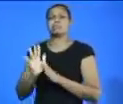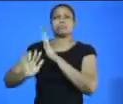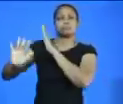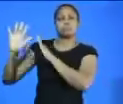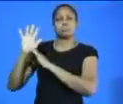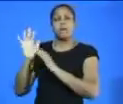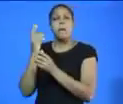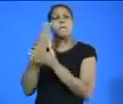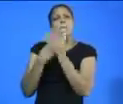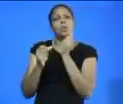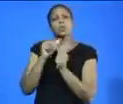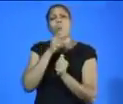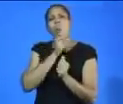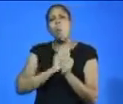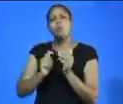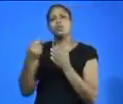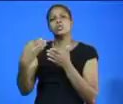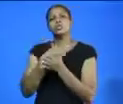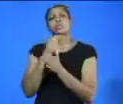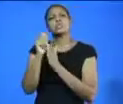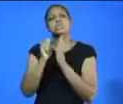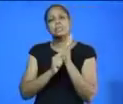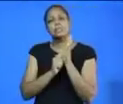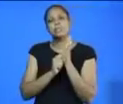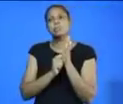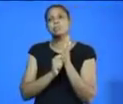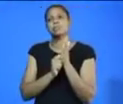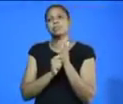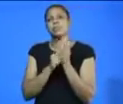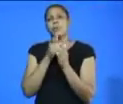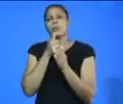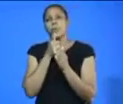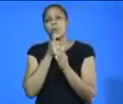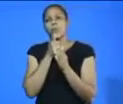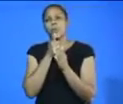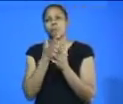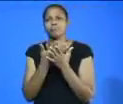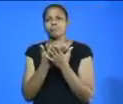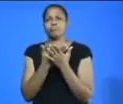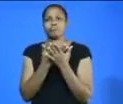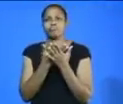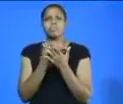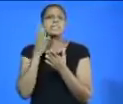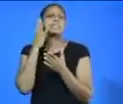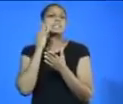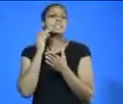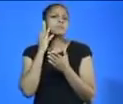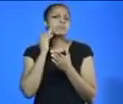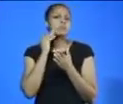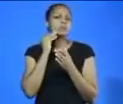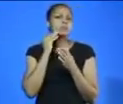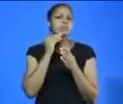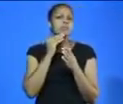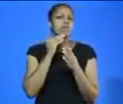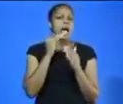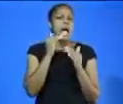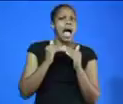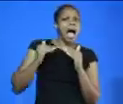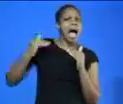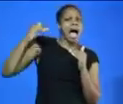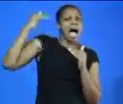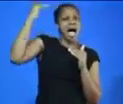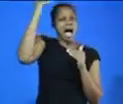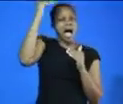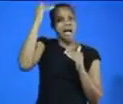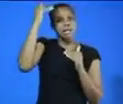both in the Old and New Testament, who plunged from high to a low? I may not get to finish the sermon,